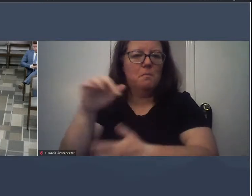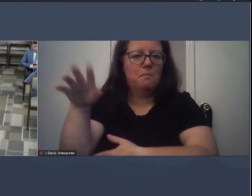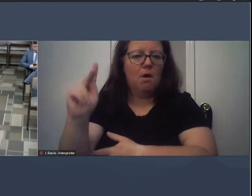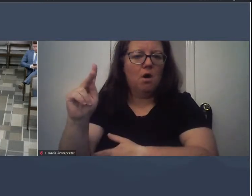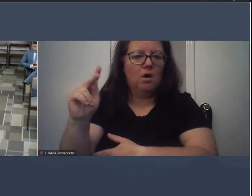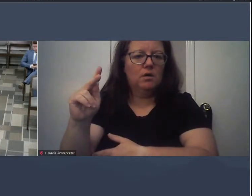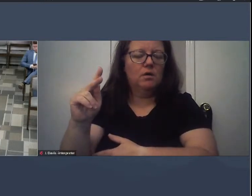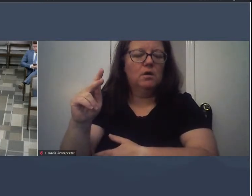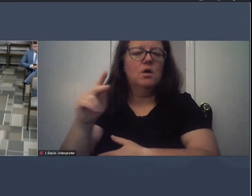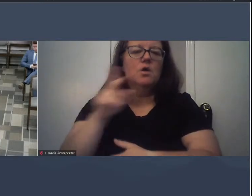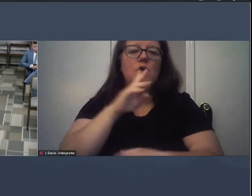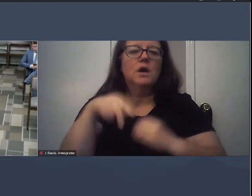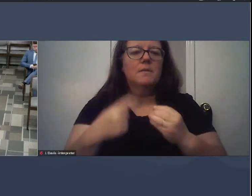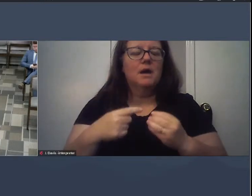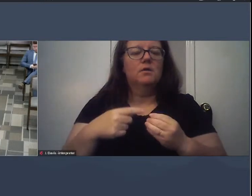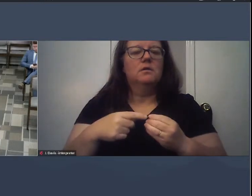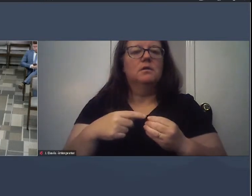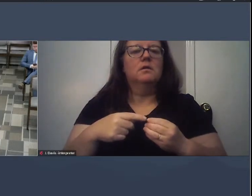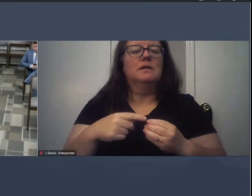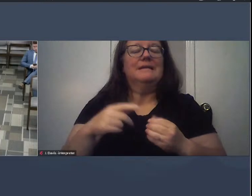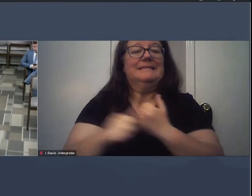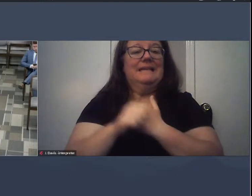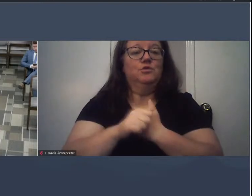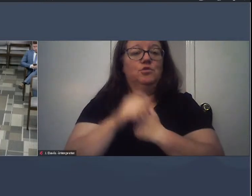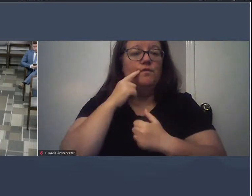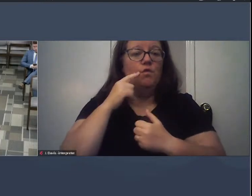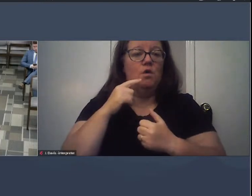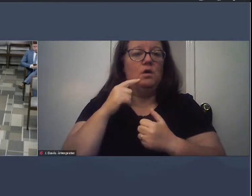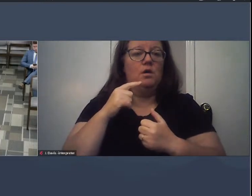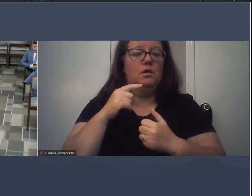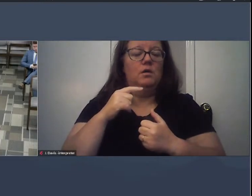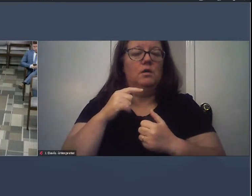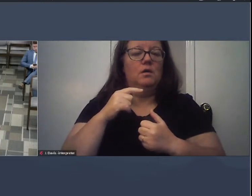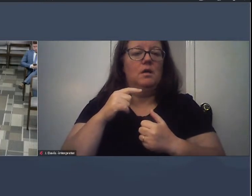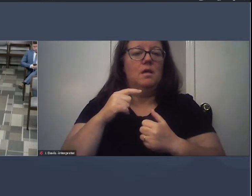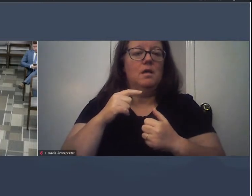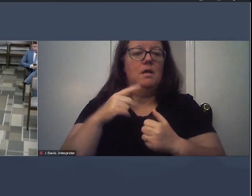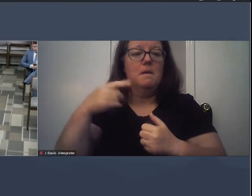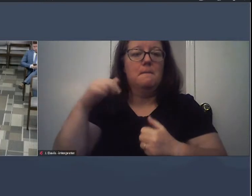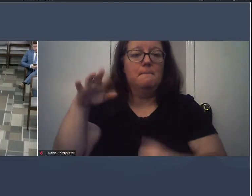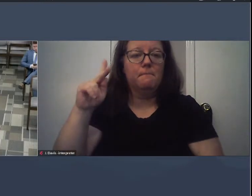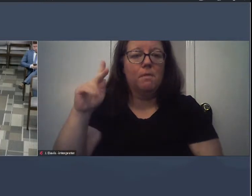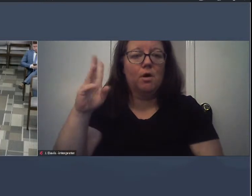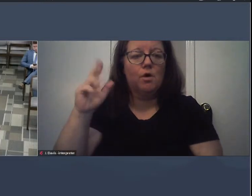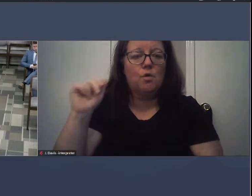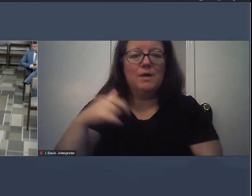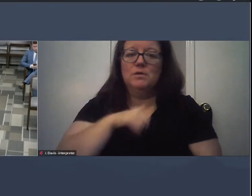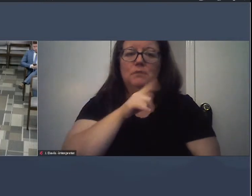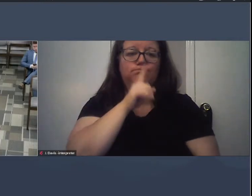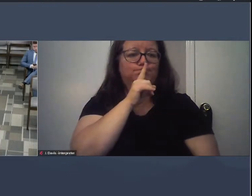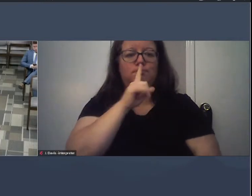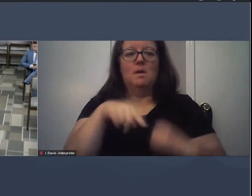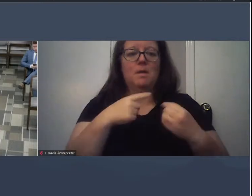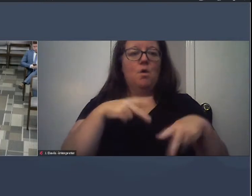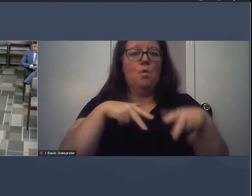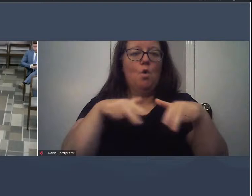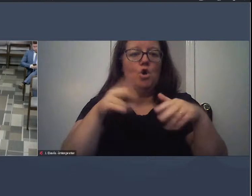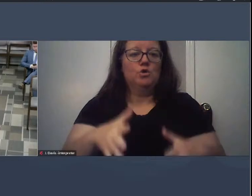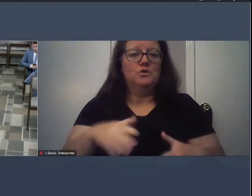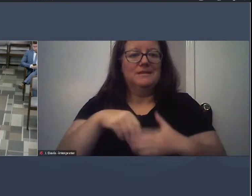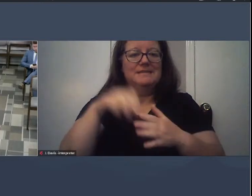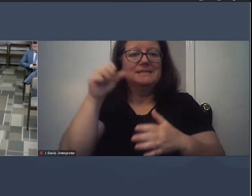connection along a pedestrian walkway. There was no conversation about pedestrians. But if we are in South Memphis every day, we